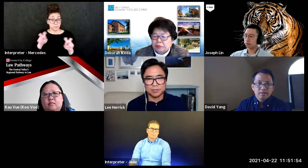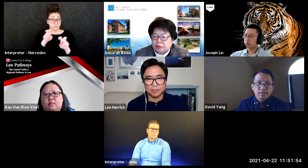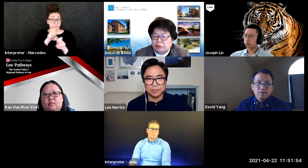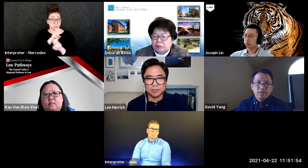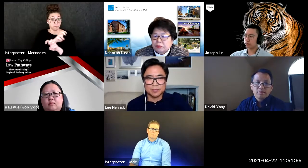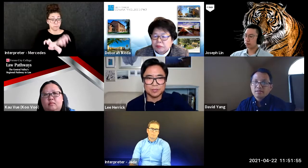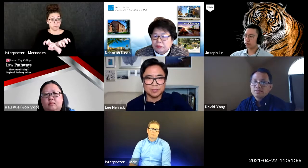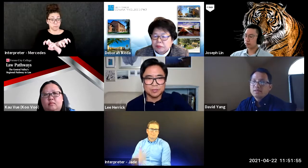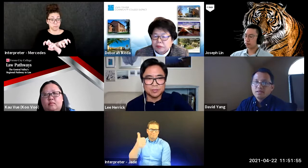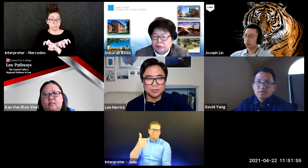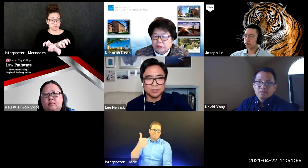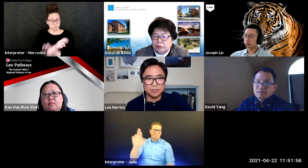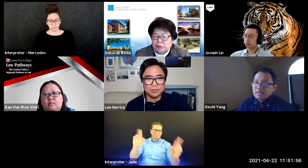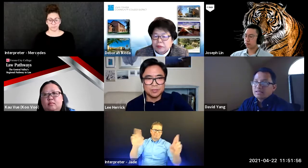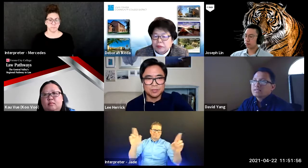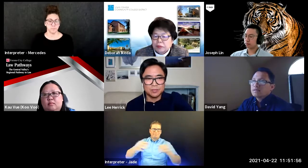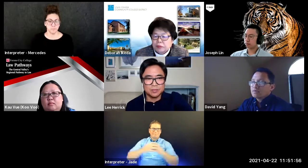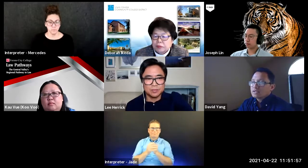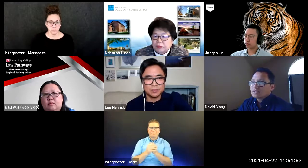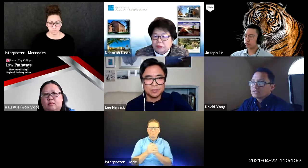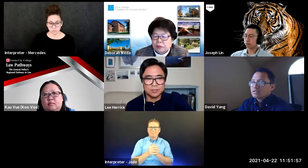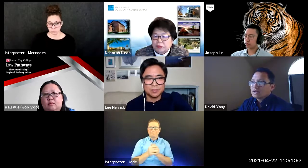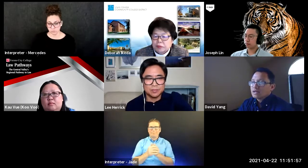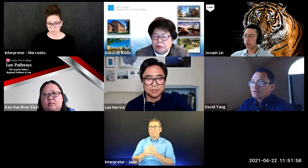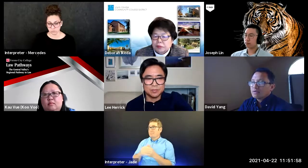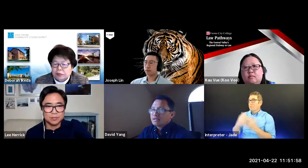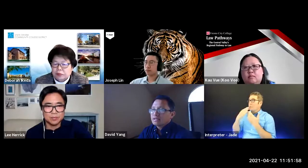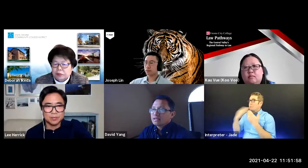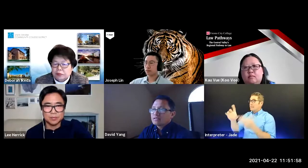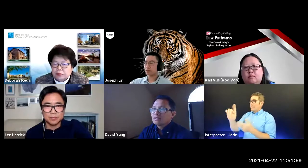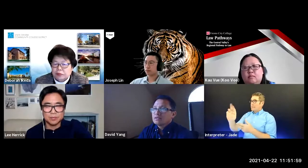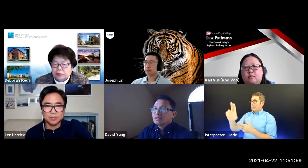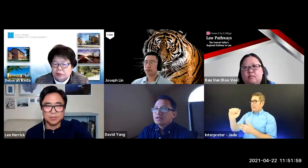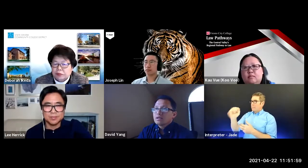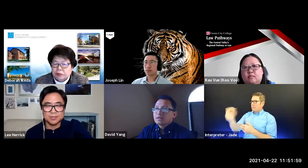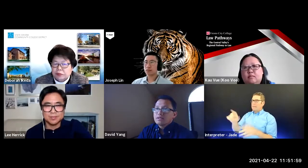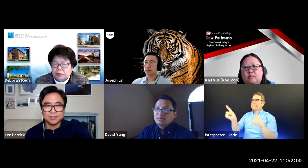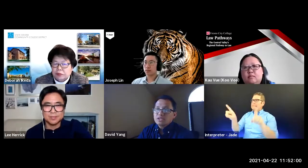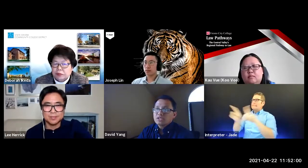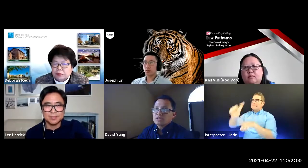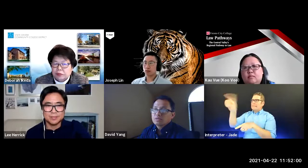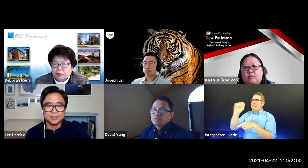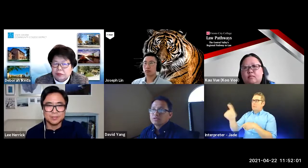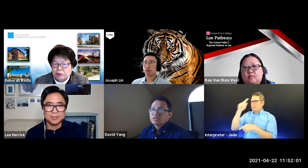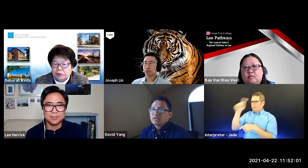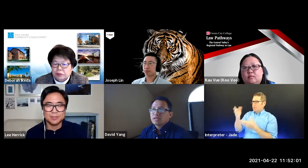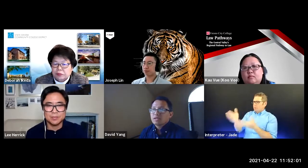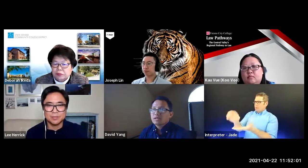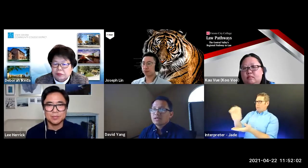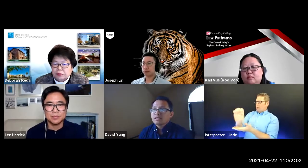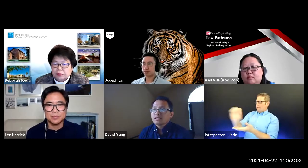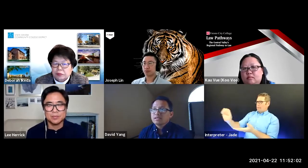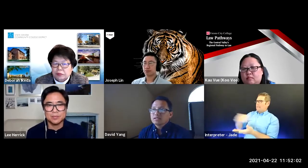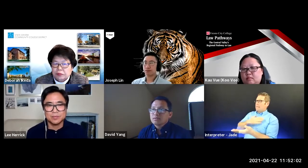district. Thank you, Deborah. So Lee, same question to you, and I'll repeat it again. So can you please share us with your journey